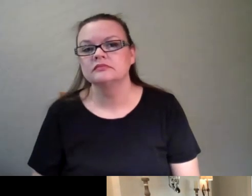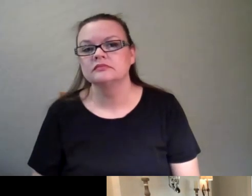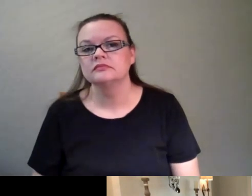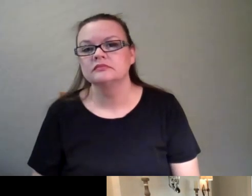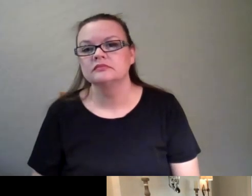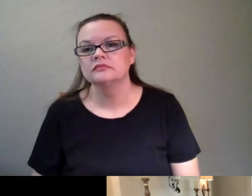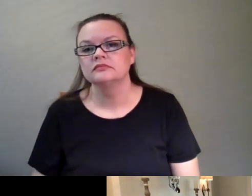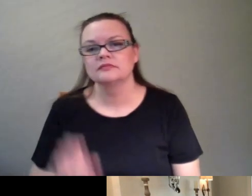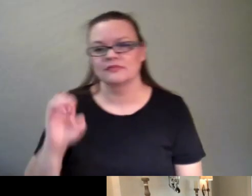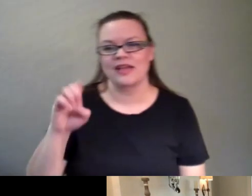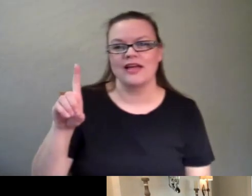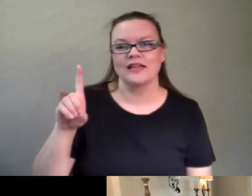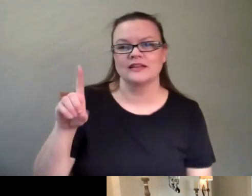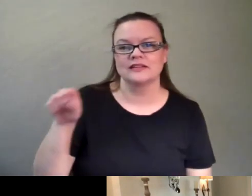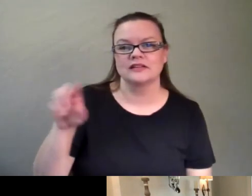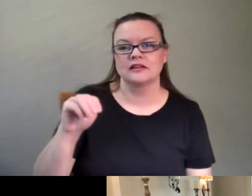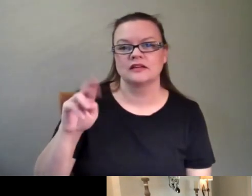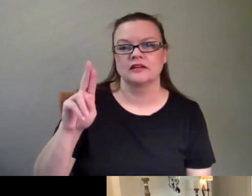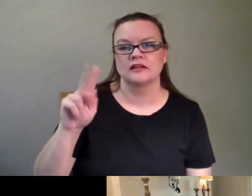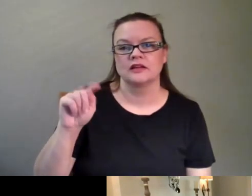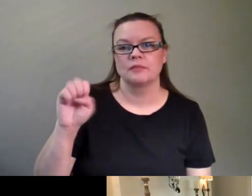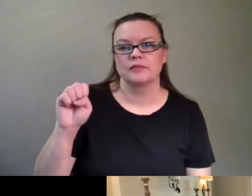Oh, Ed, I think you're on mute. Sorry.